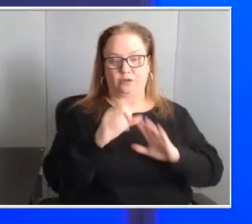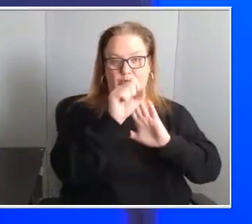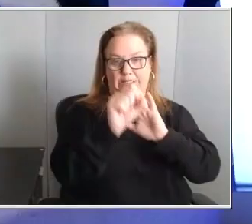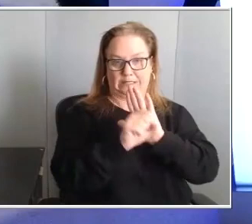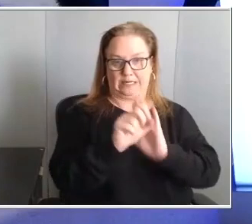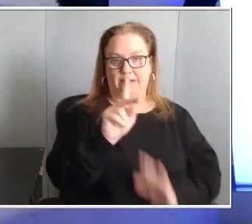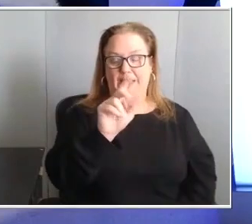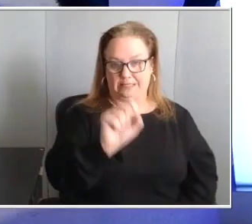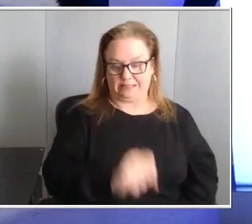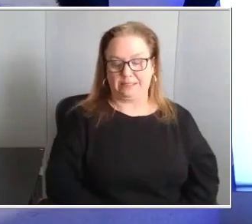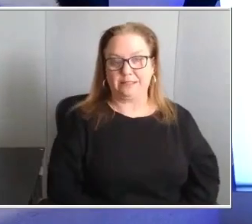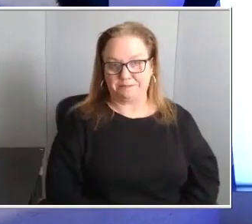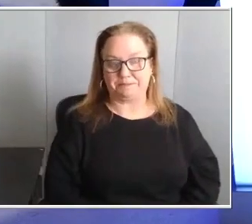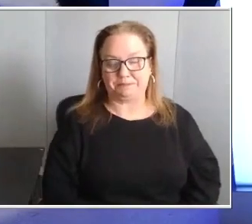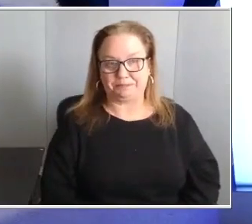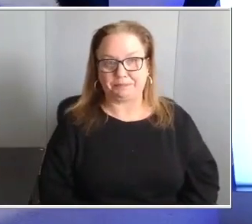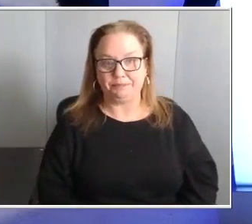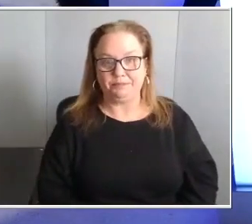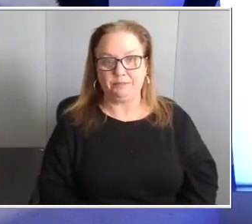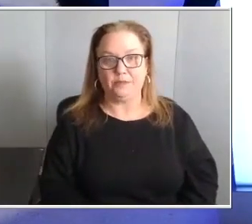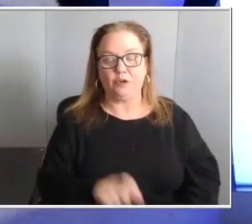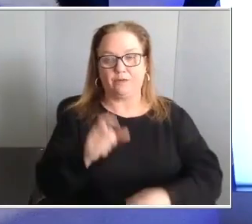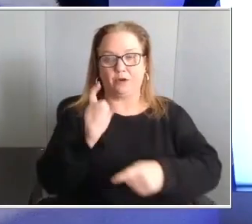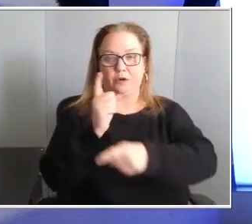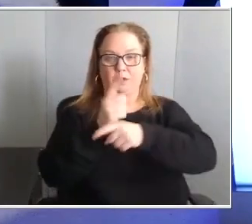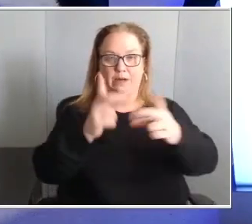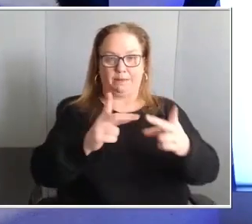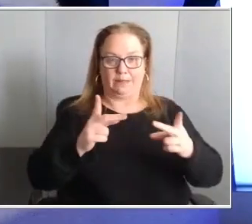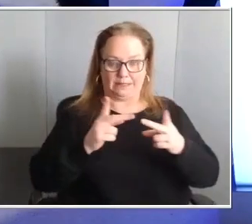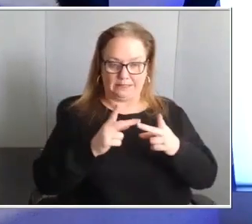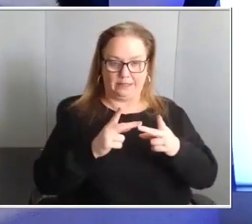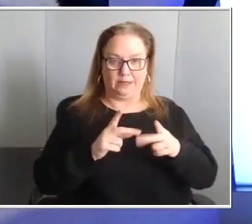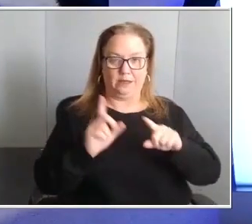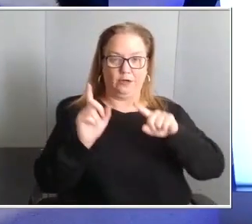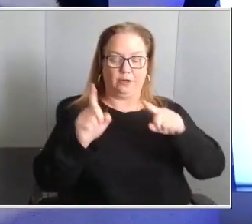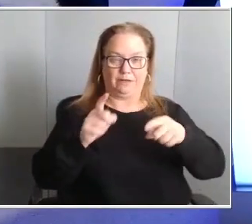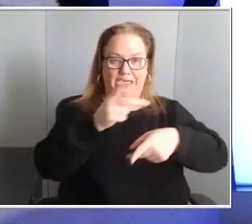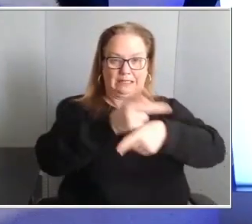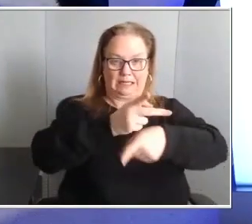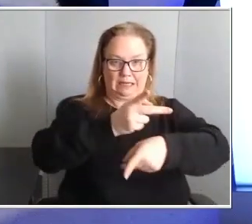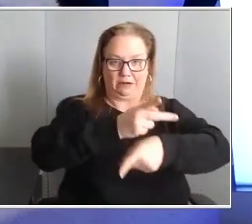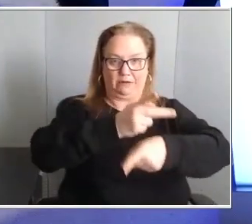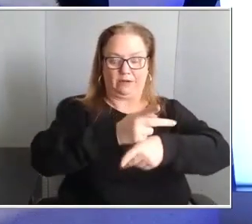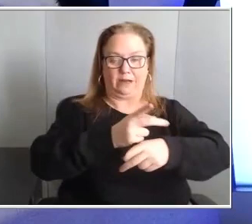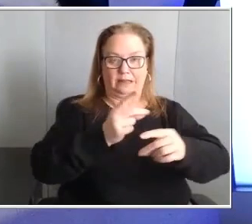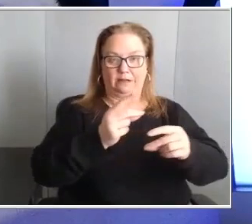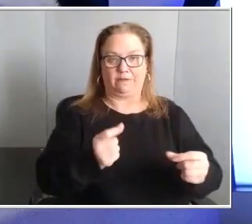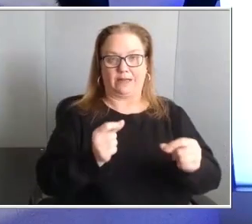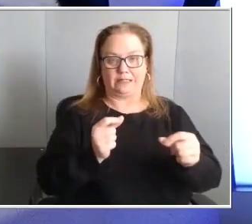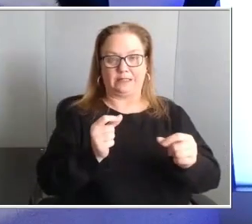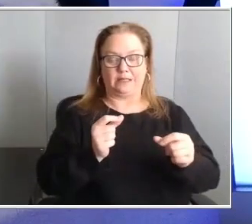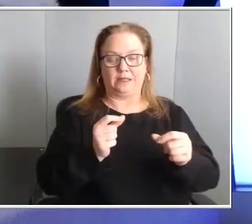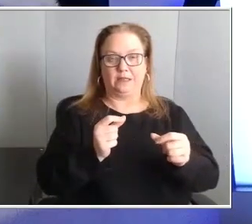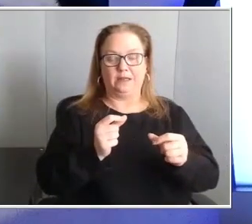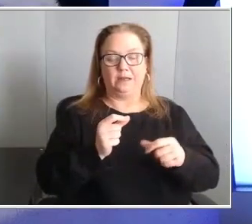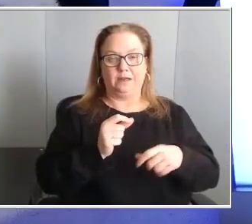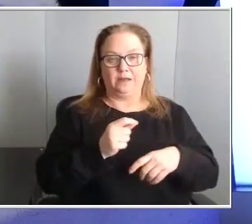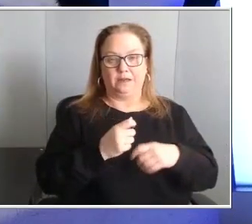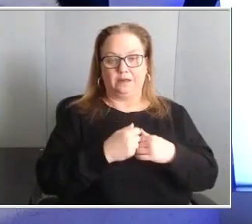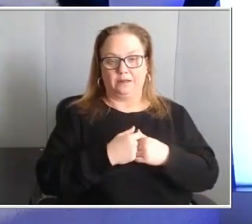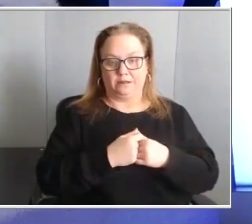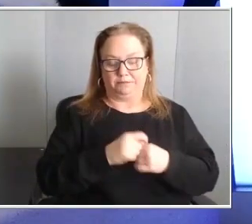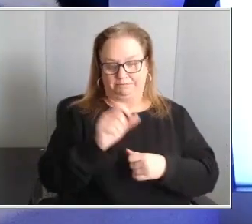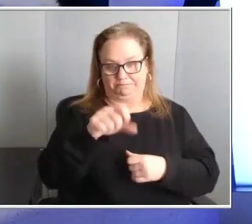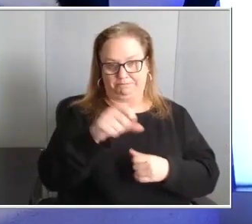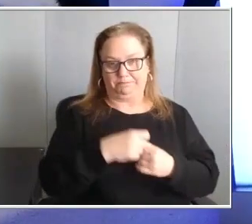All right, so you have to get to the right place, which means you got to get to care, you got to get there fast and get transported really fast. Yeah, okay, absolutely.